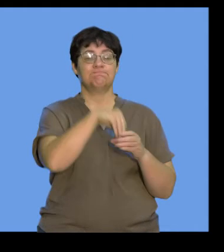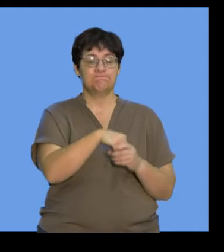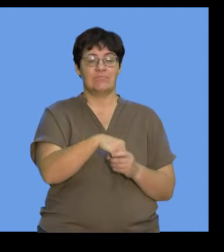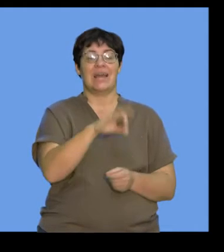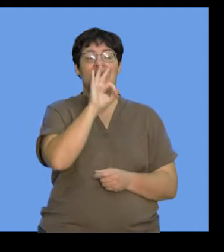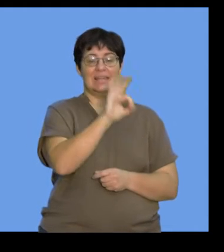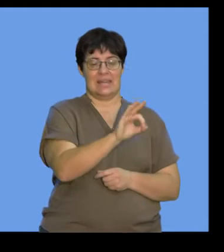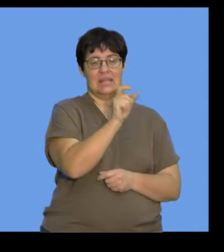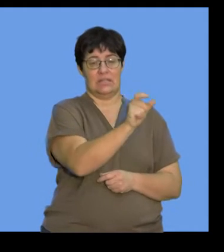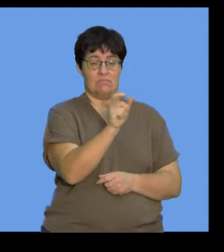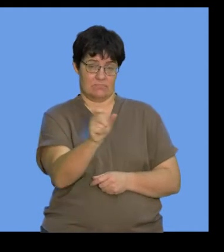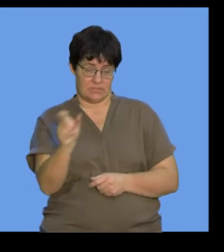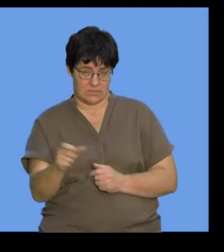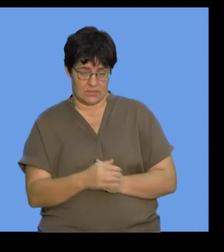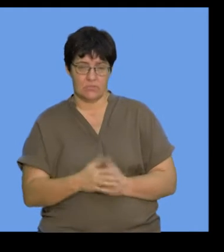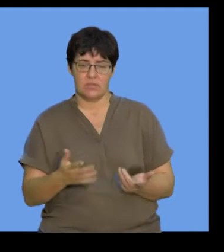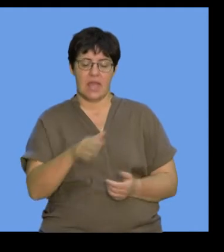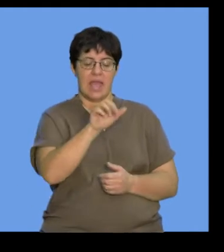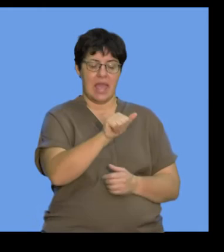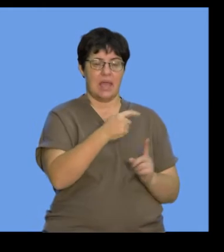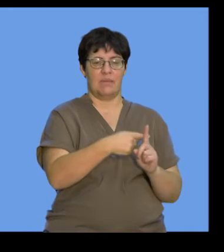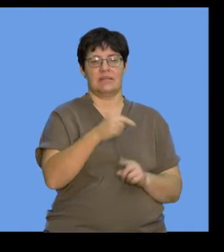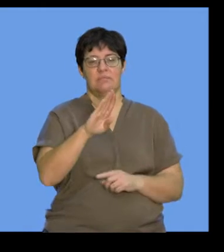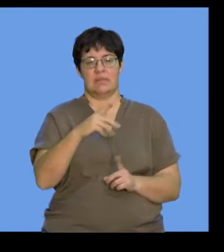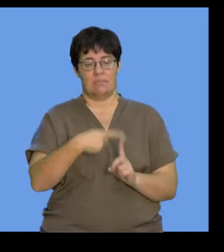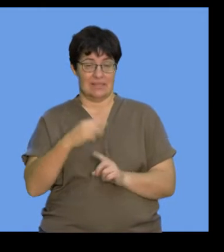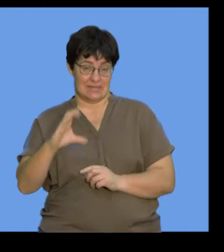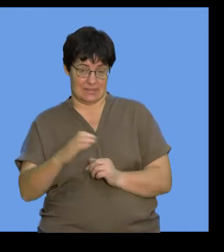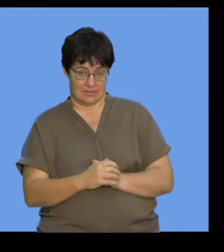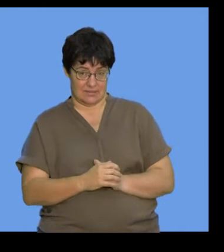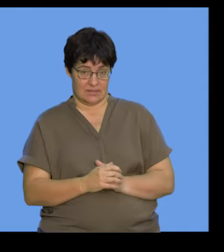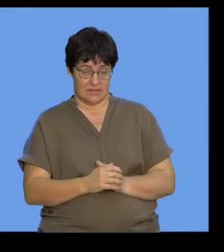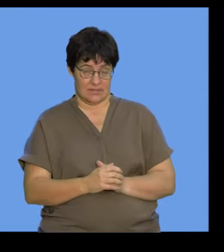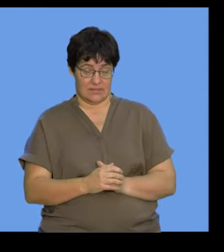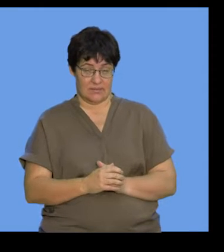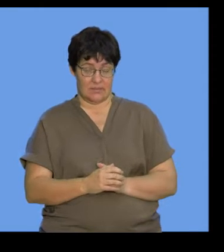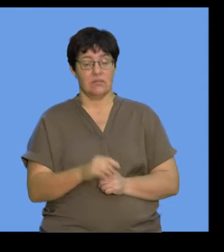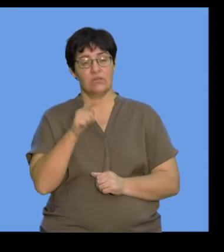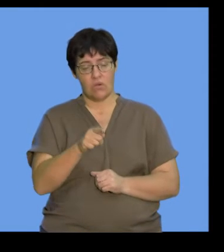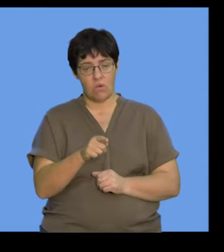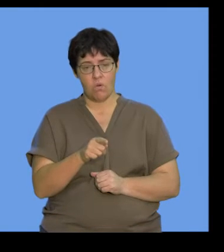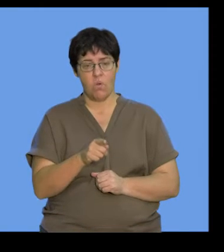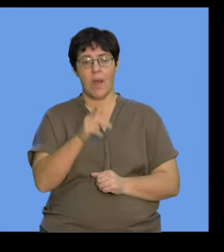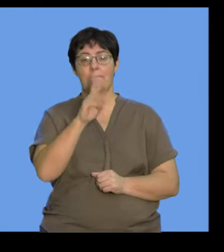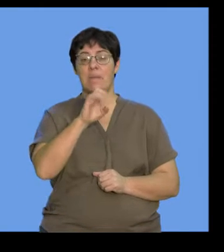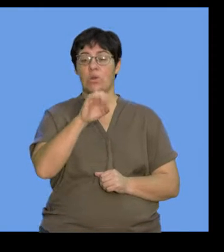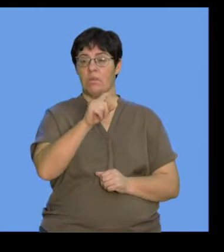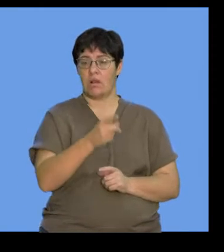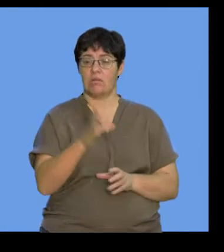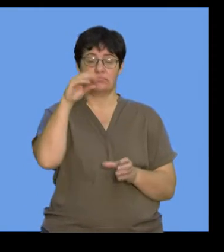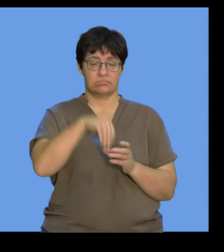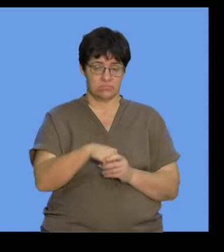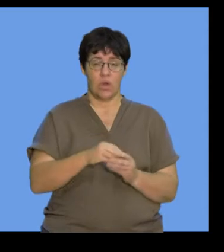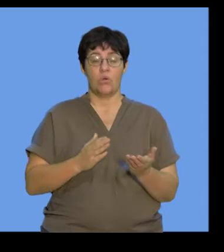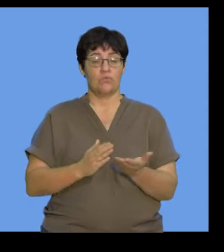consisting of three terms. An example will be a plus b plus c. To multiply now a binomial